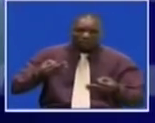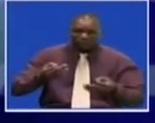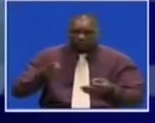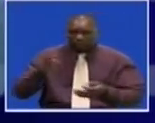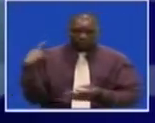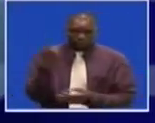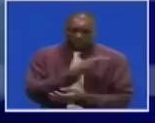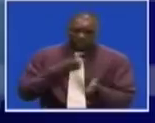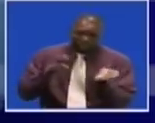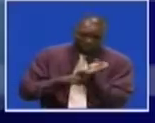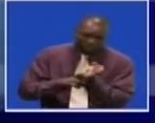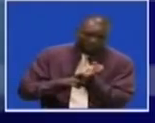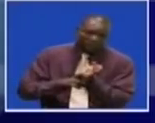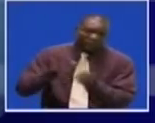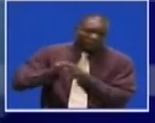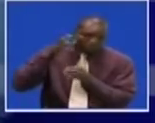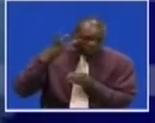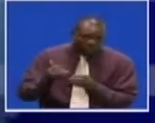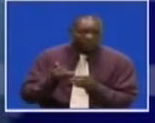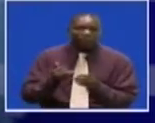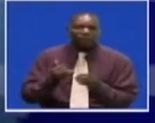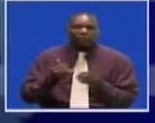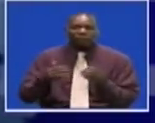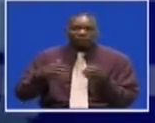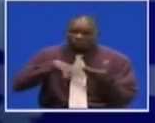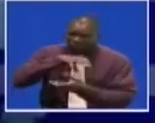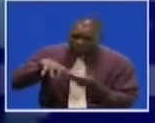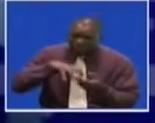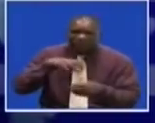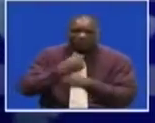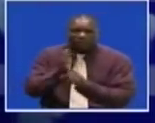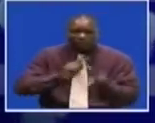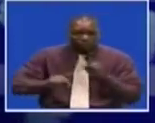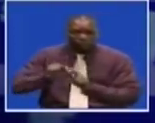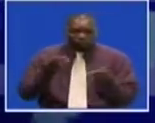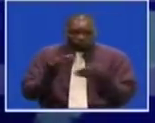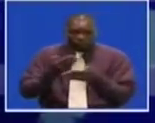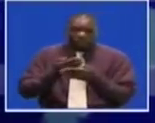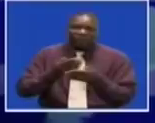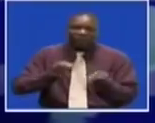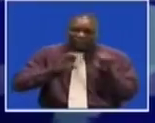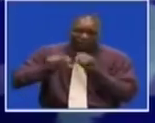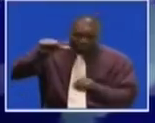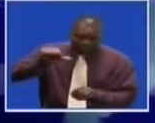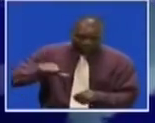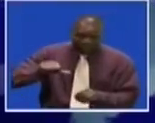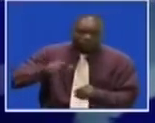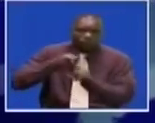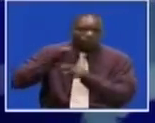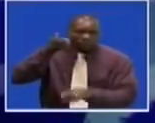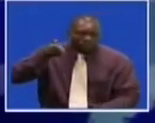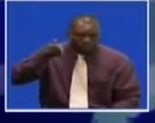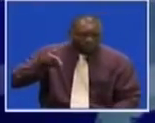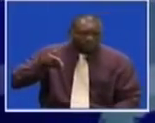by-election owing to violence, intimidation and brutality by the opposition UPND. PF Secretary General Davis Mwela says the